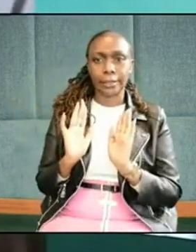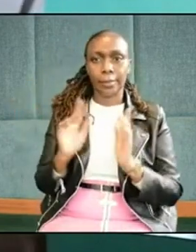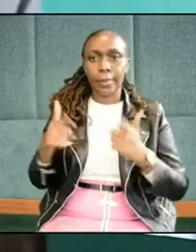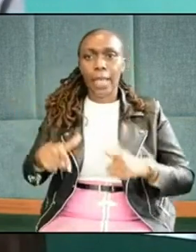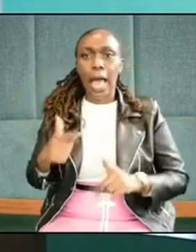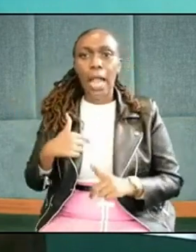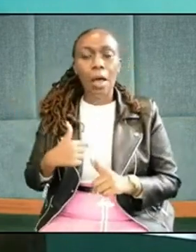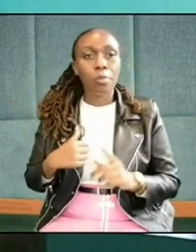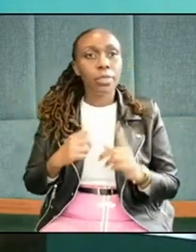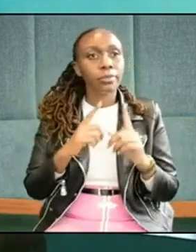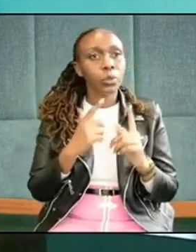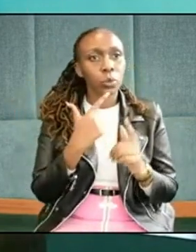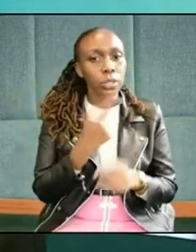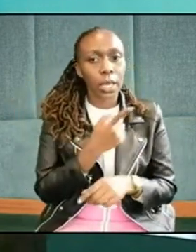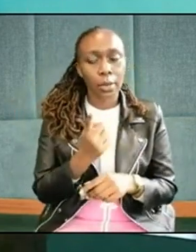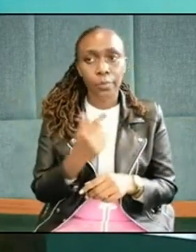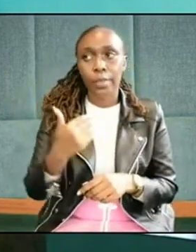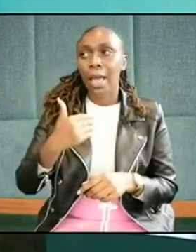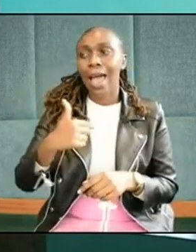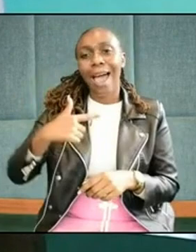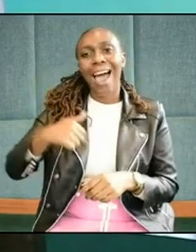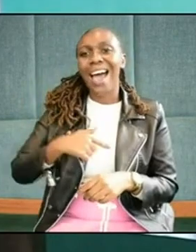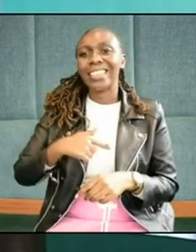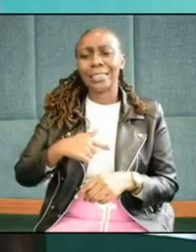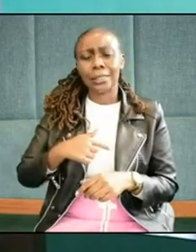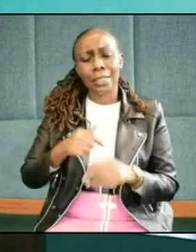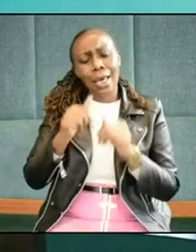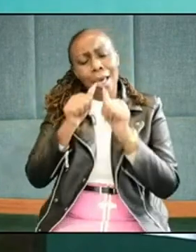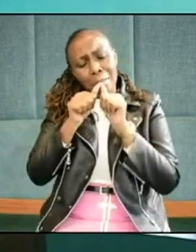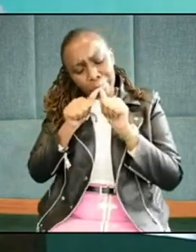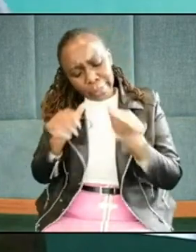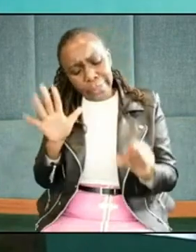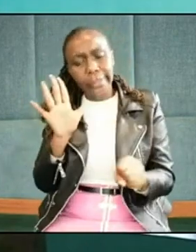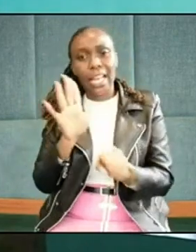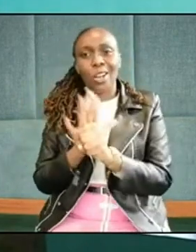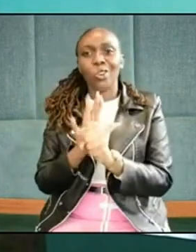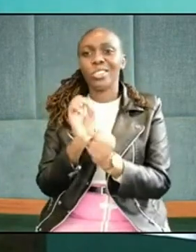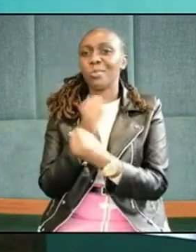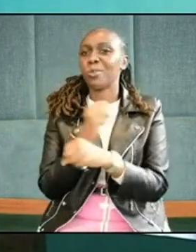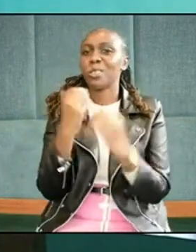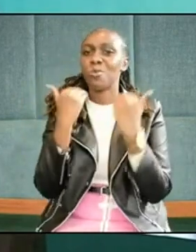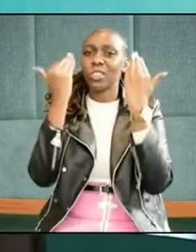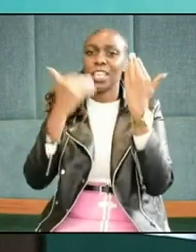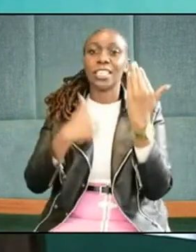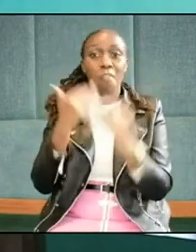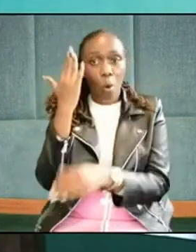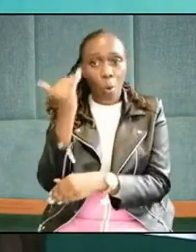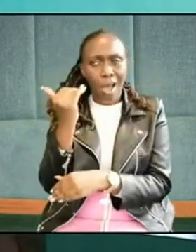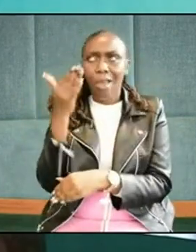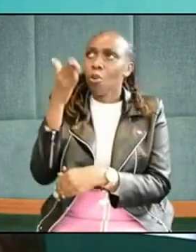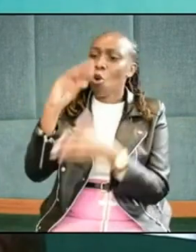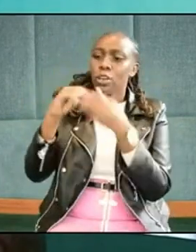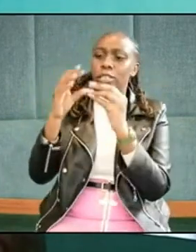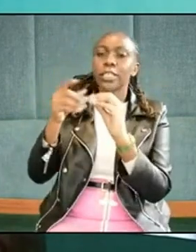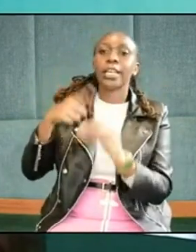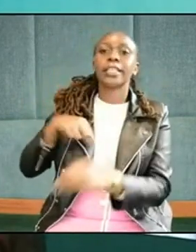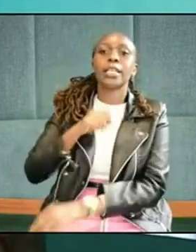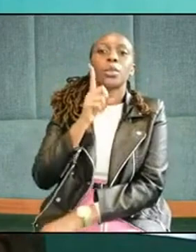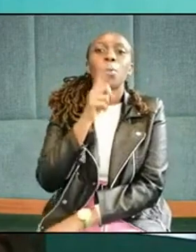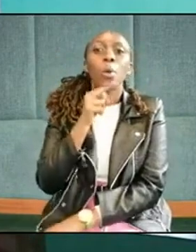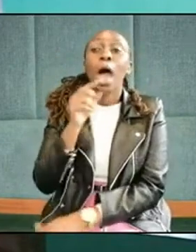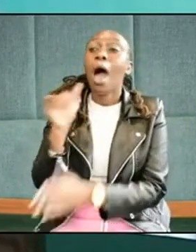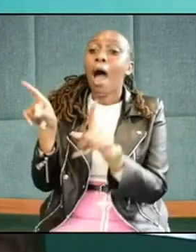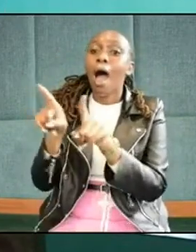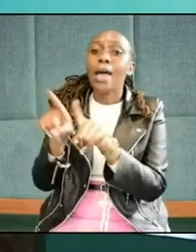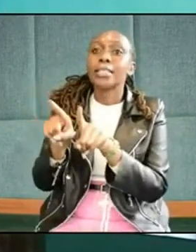Allow me to say to you, we are too blessed to be stressed, because we are created by God, and God always